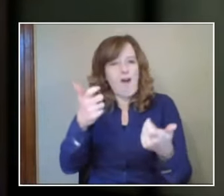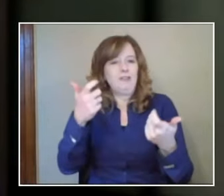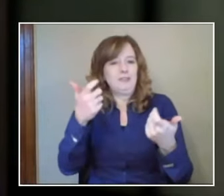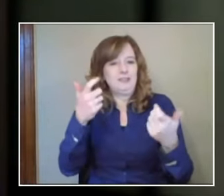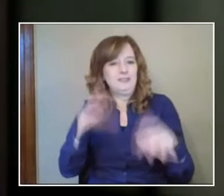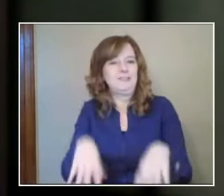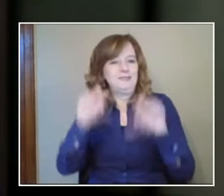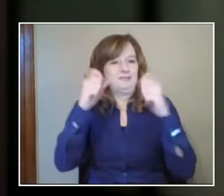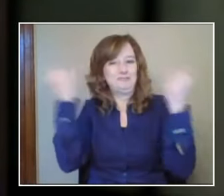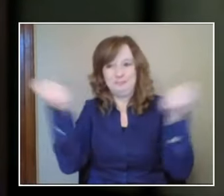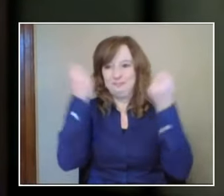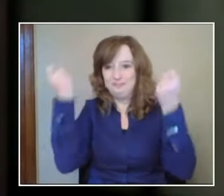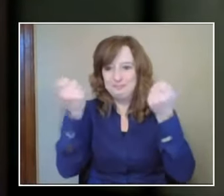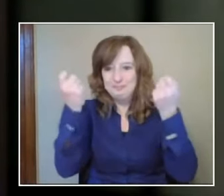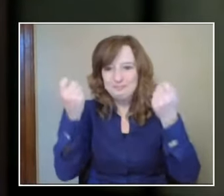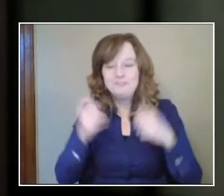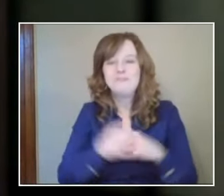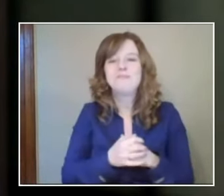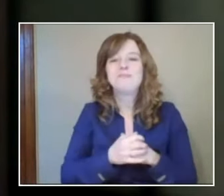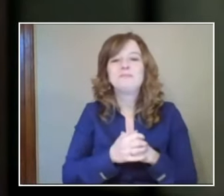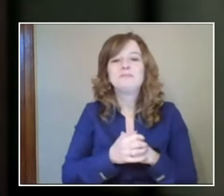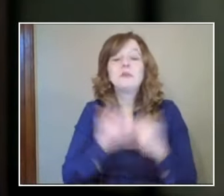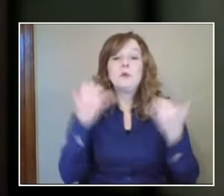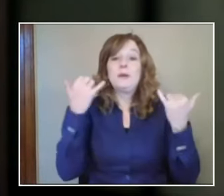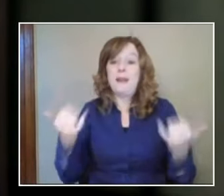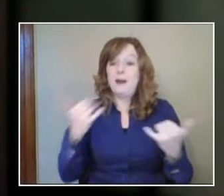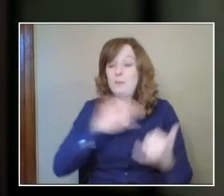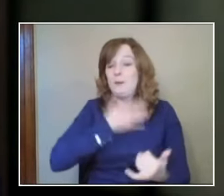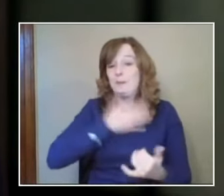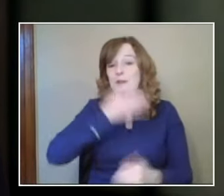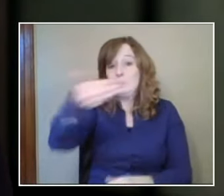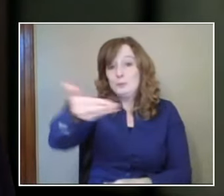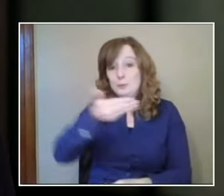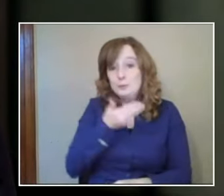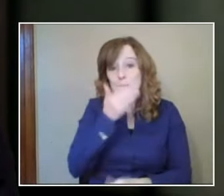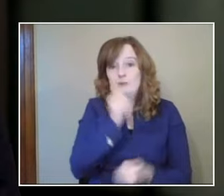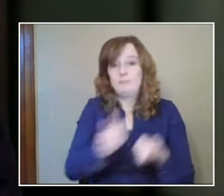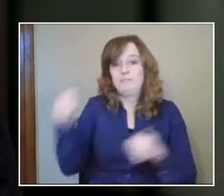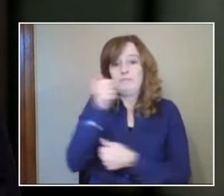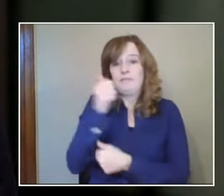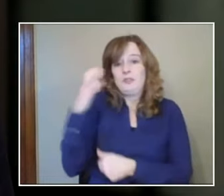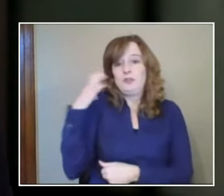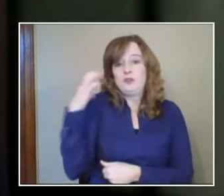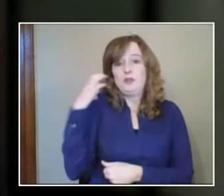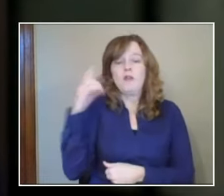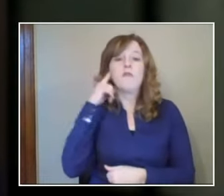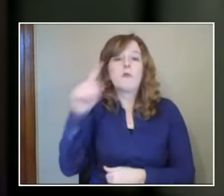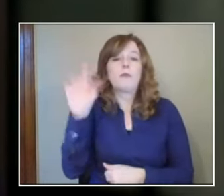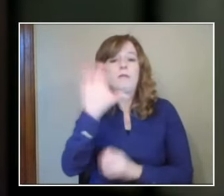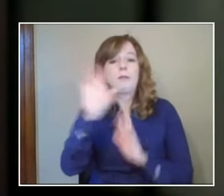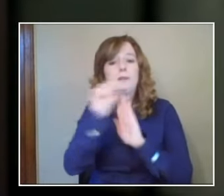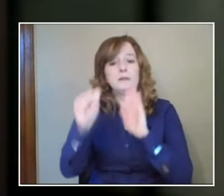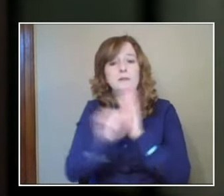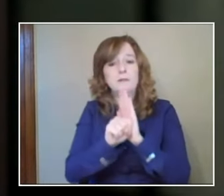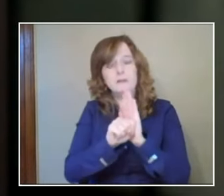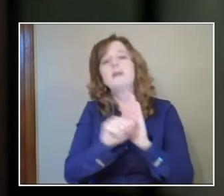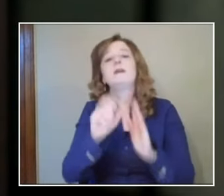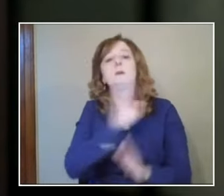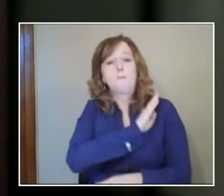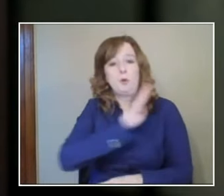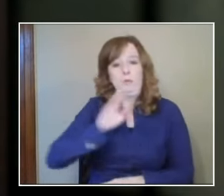great pleasure now that I introduce the chair of the Columbus State Community College Board of Trustees, Mr. Anthony